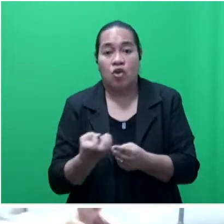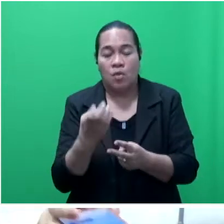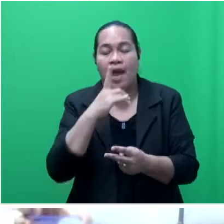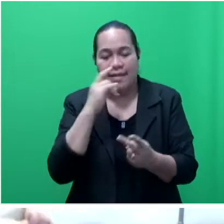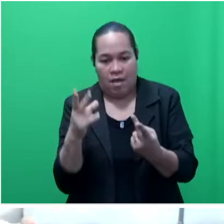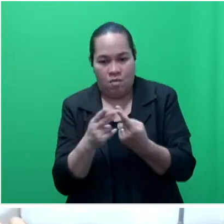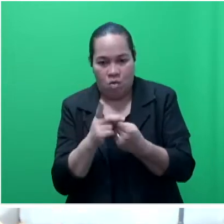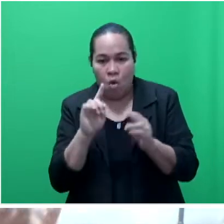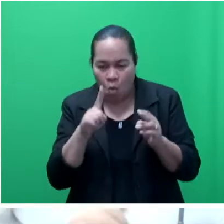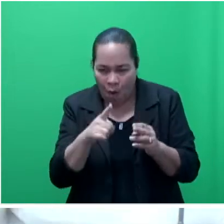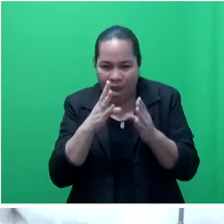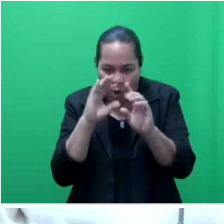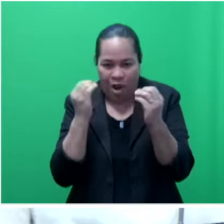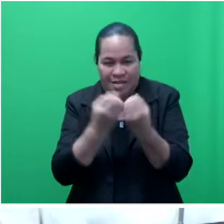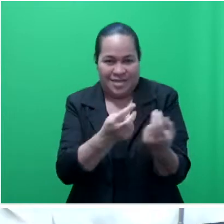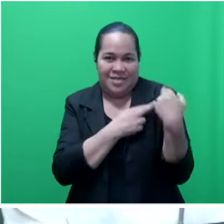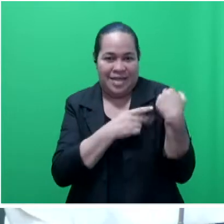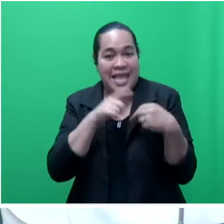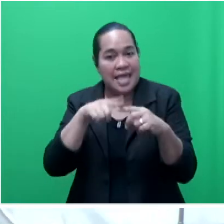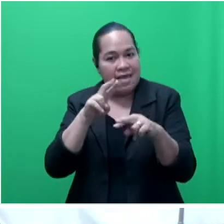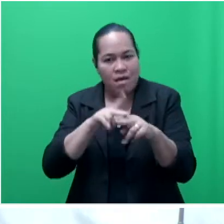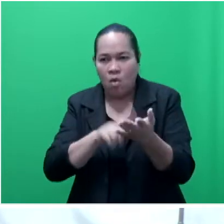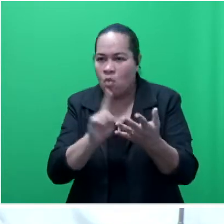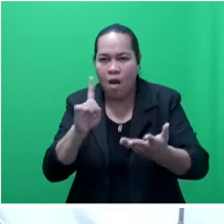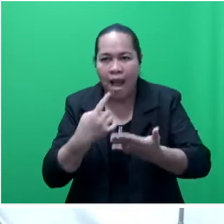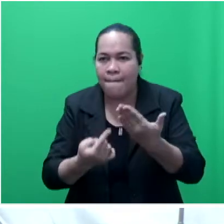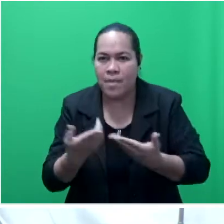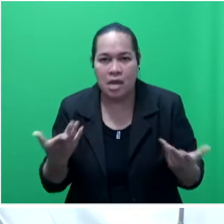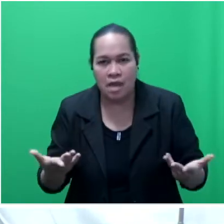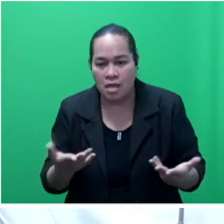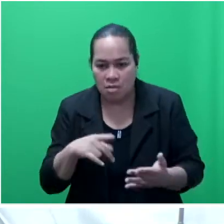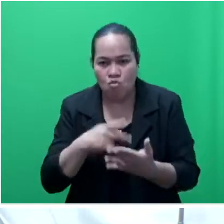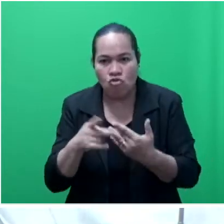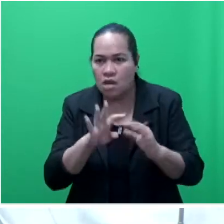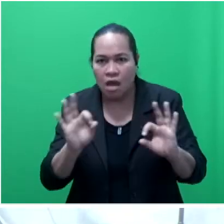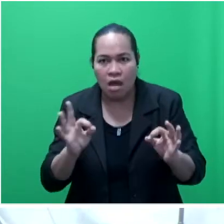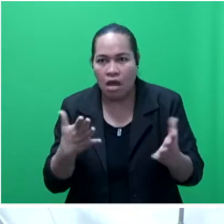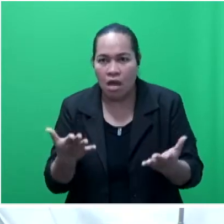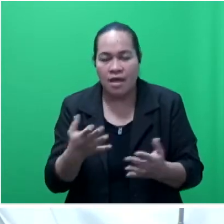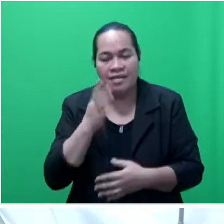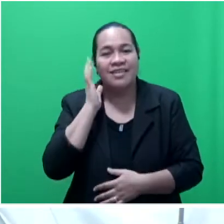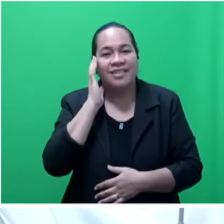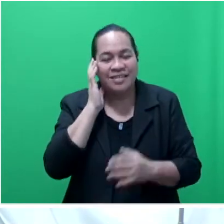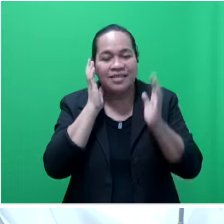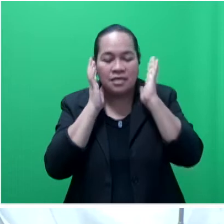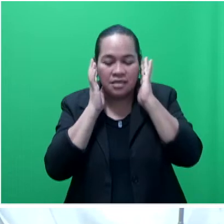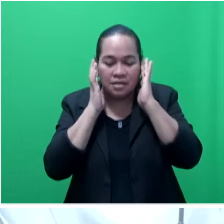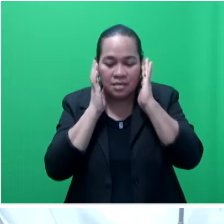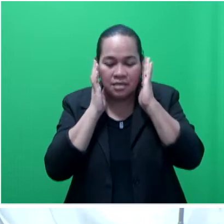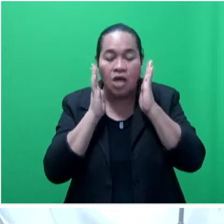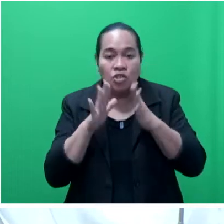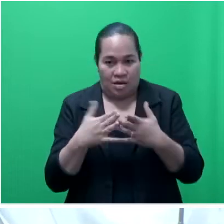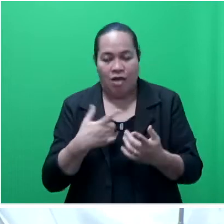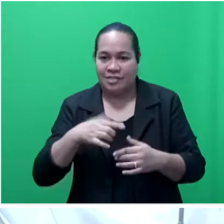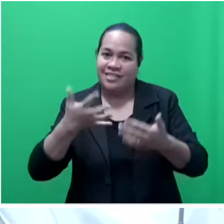go to one organization, which is EFL, and say what is actually happening with this particular project. And that we are seeing, Mr. Speaker, sir, is working out